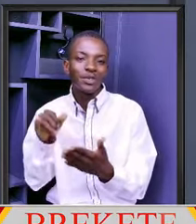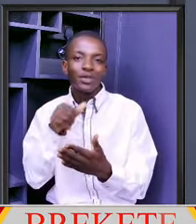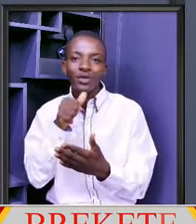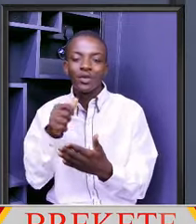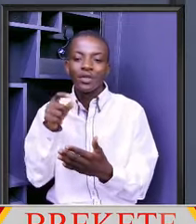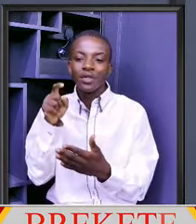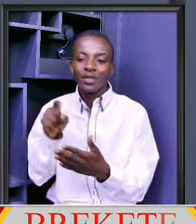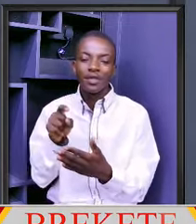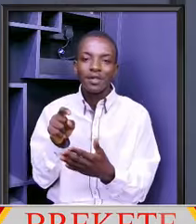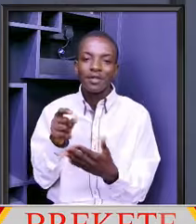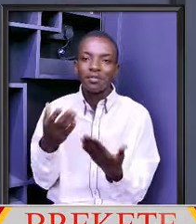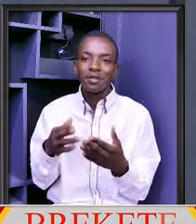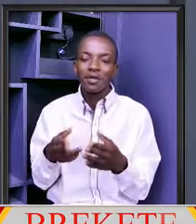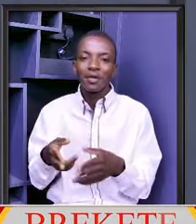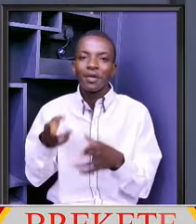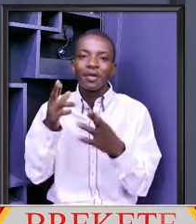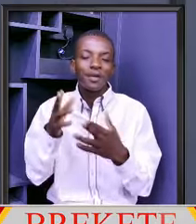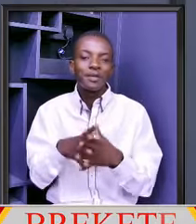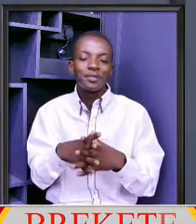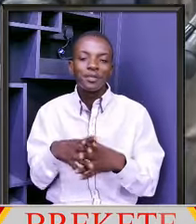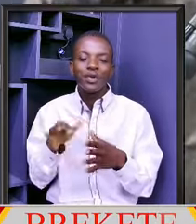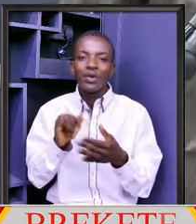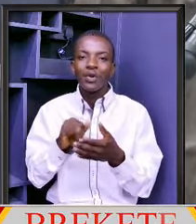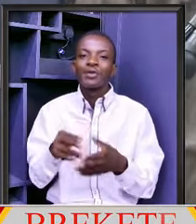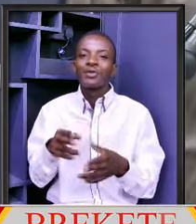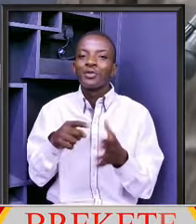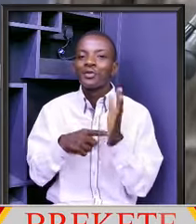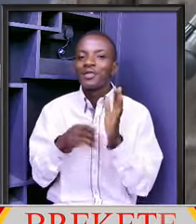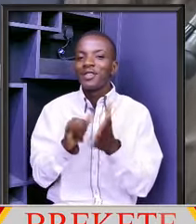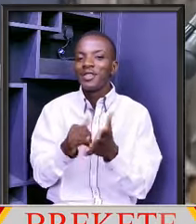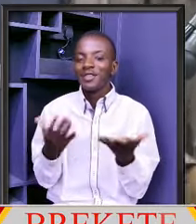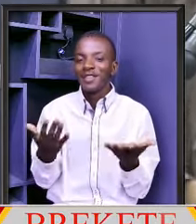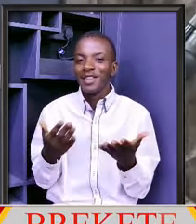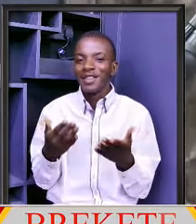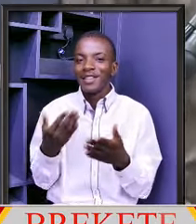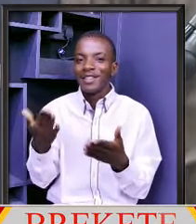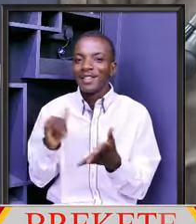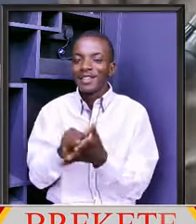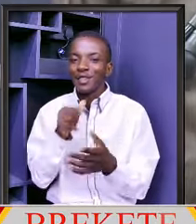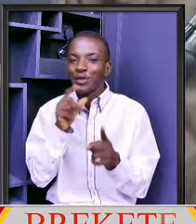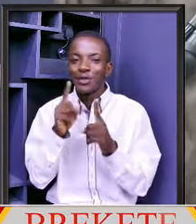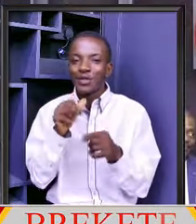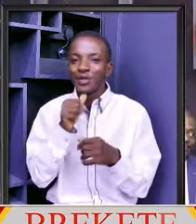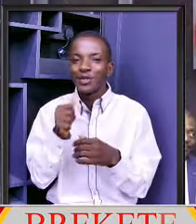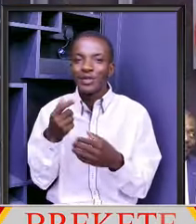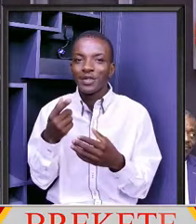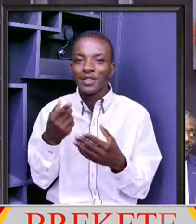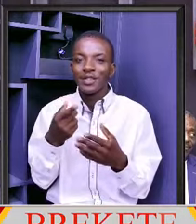one click of sound would raise a bar. So in one show say this is the way you they talk, no be so.